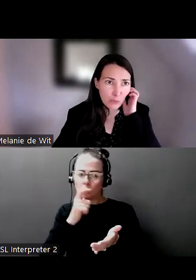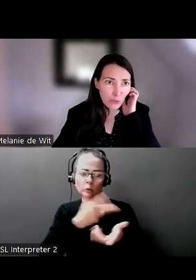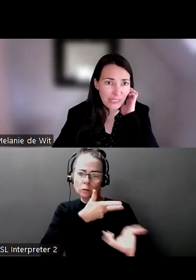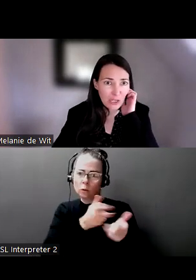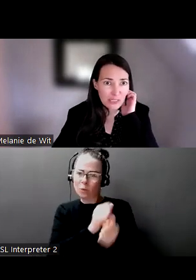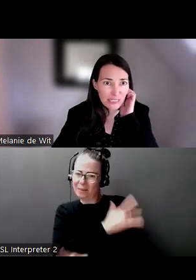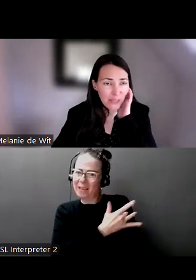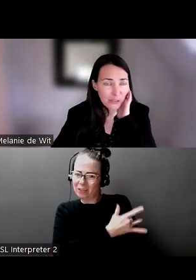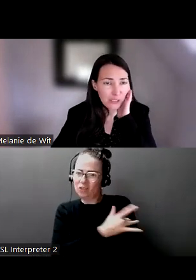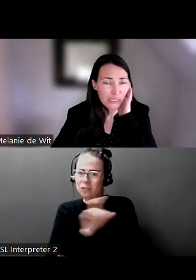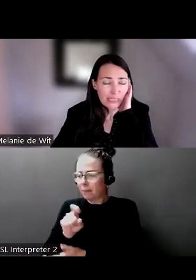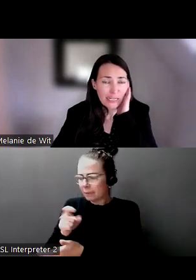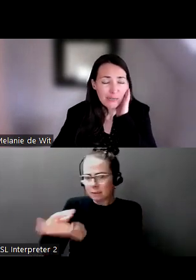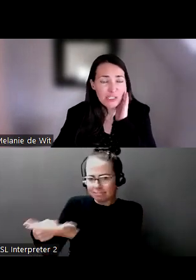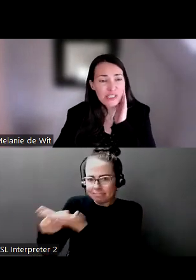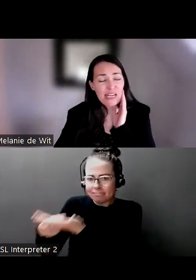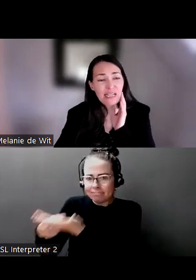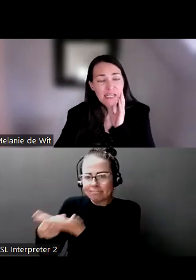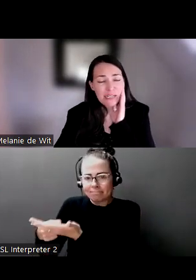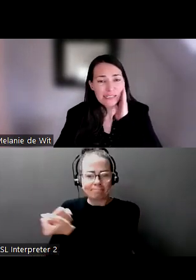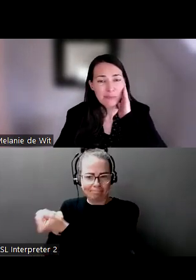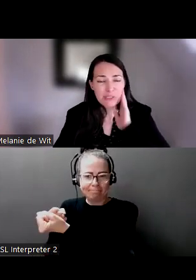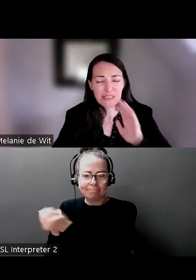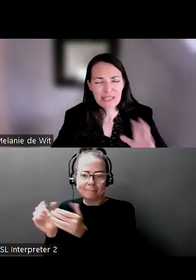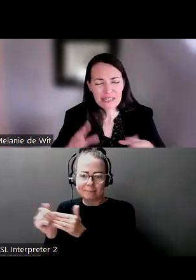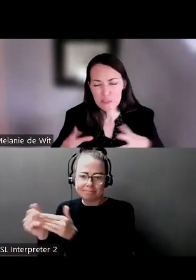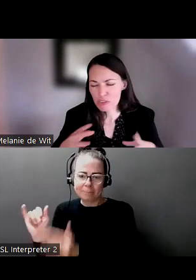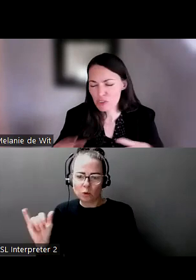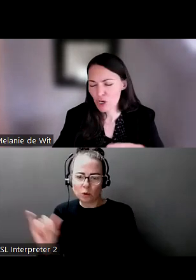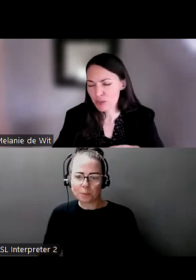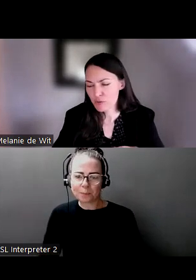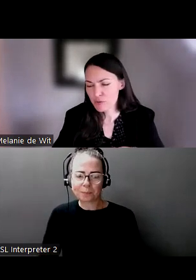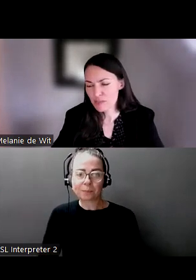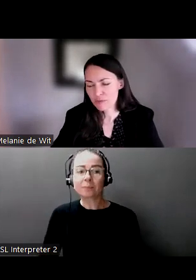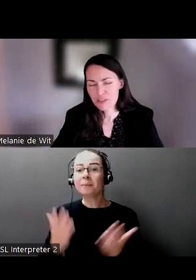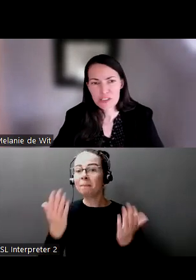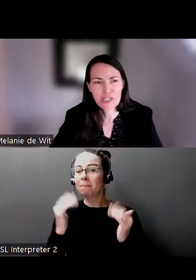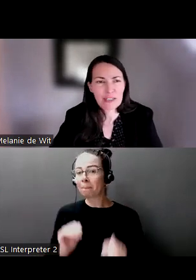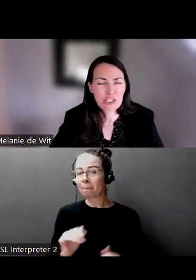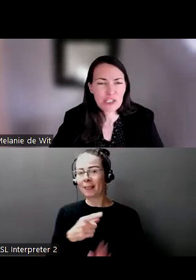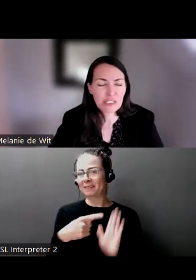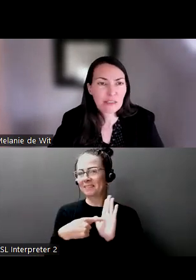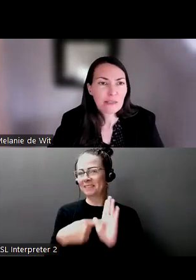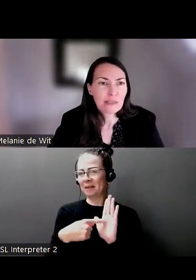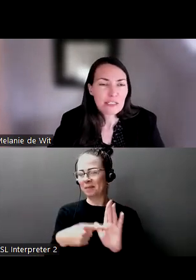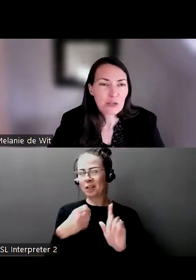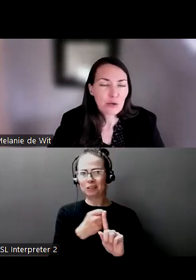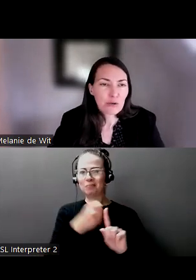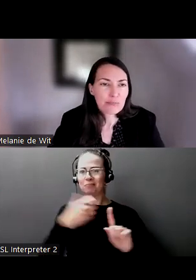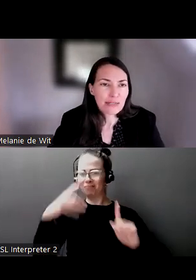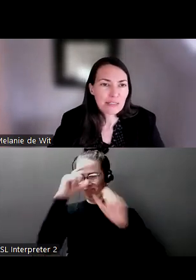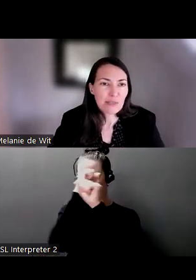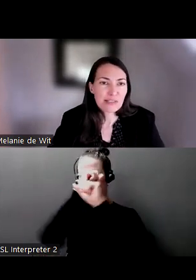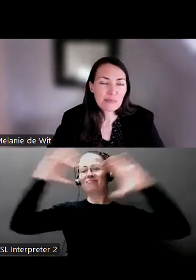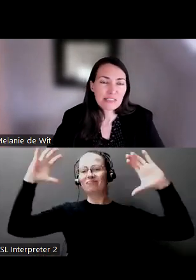Okay, so putting it all together and just taking an example and letting us talk through some of the challenges here. So